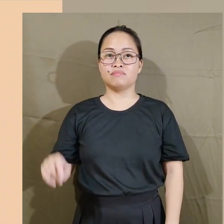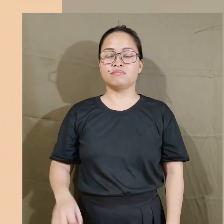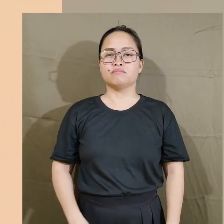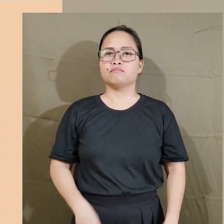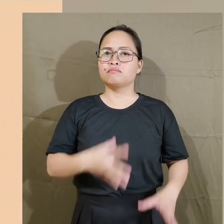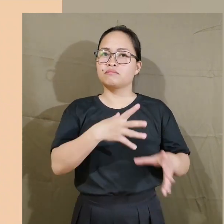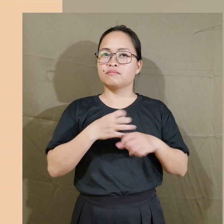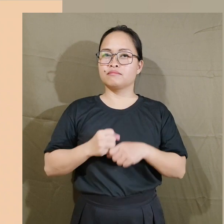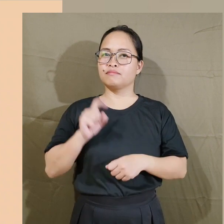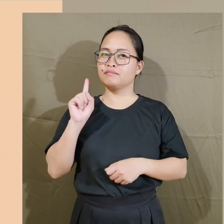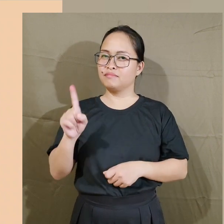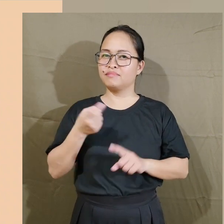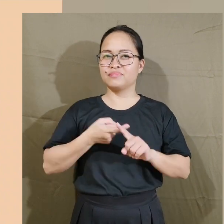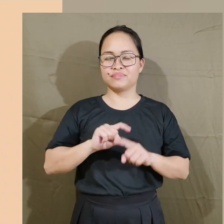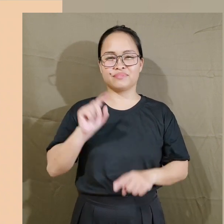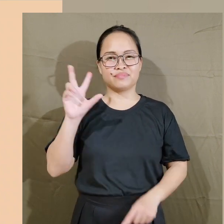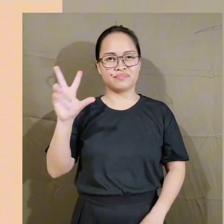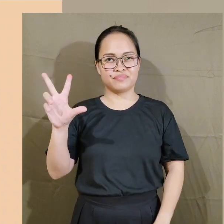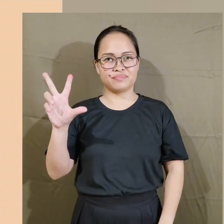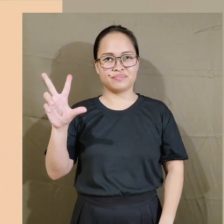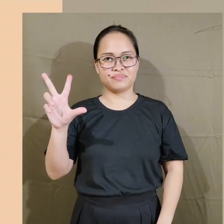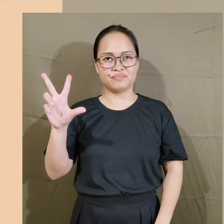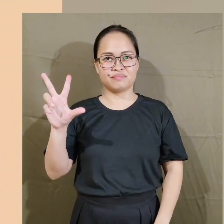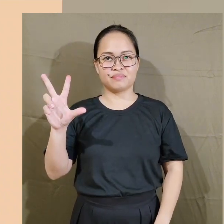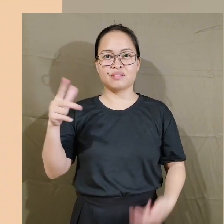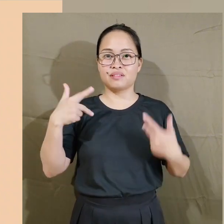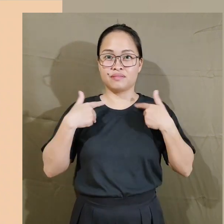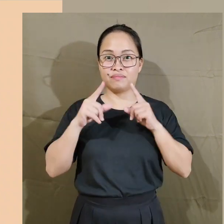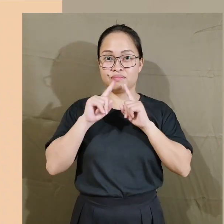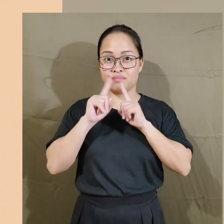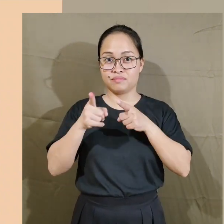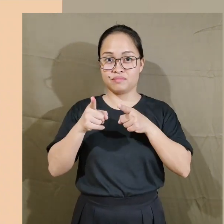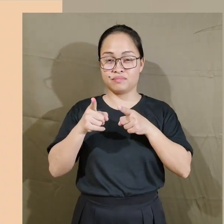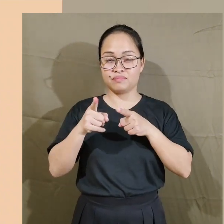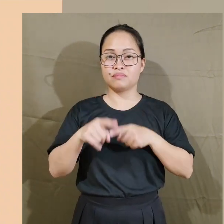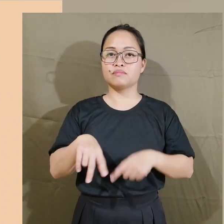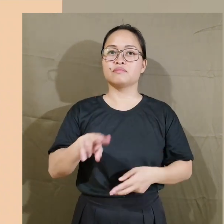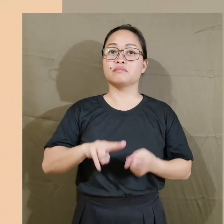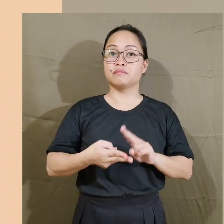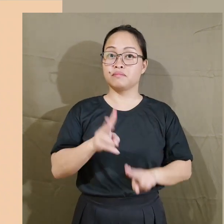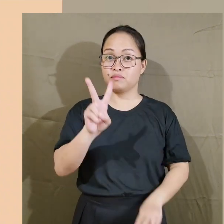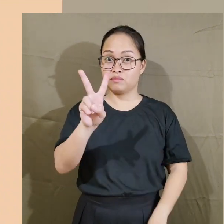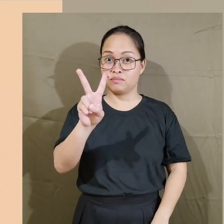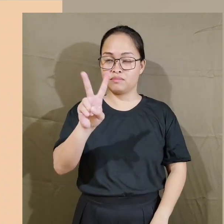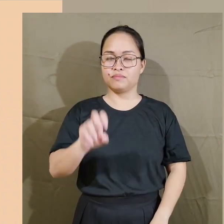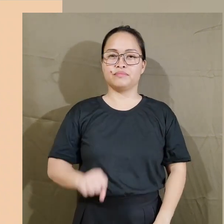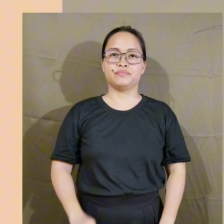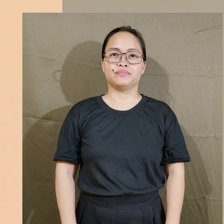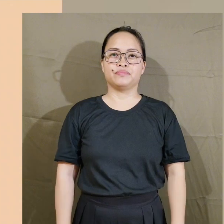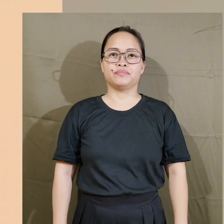let's take away 1 from 3, we get 2.